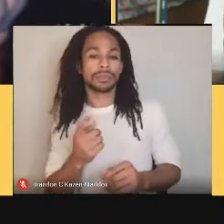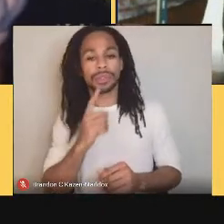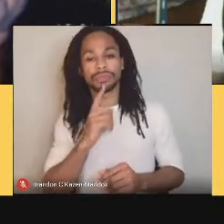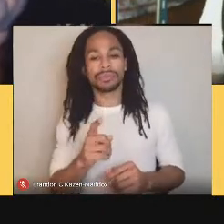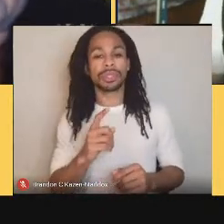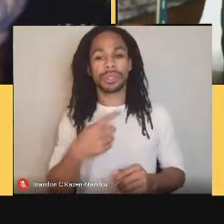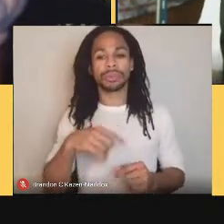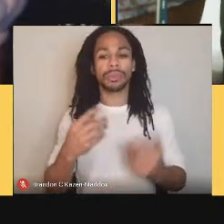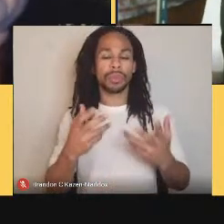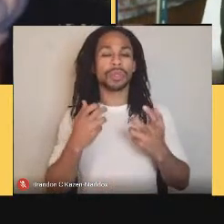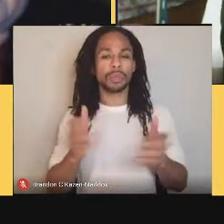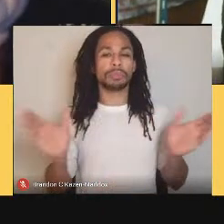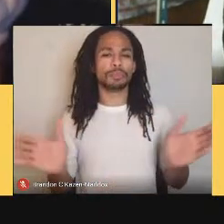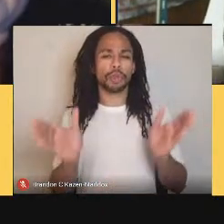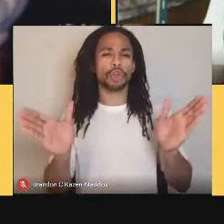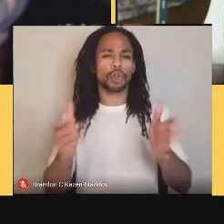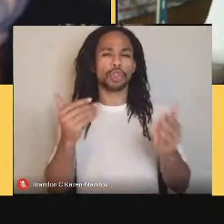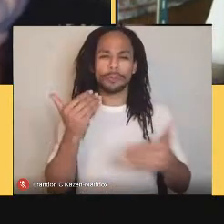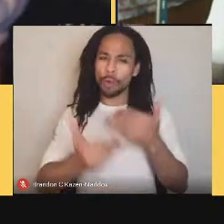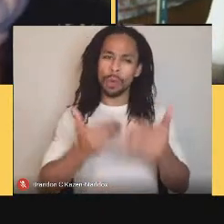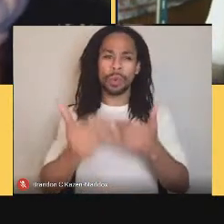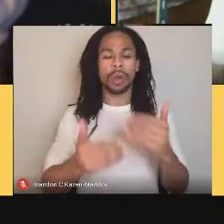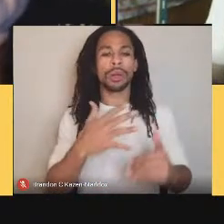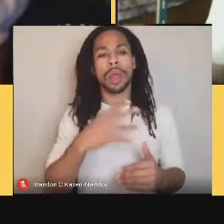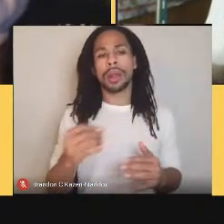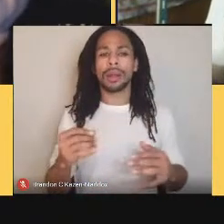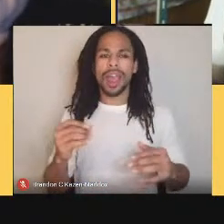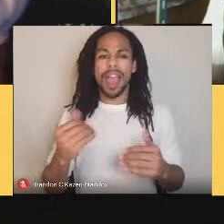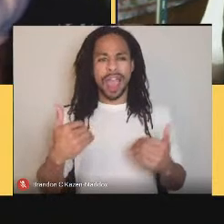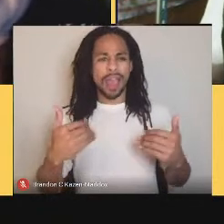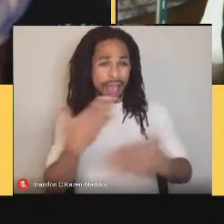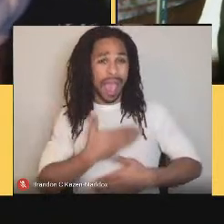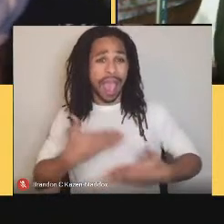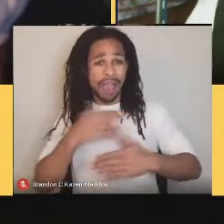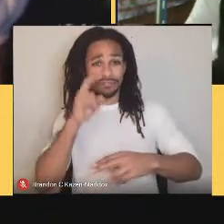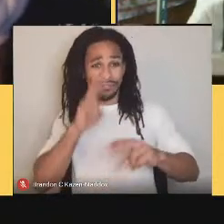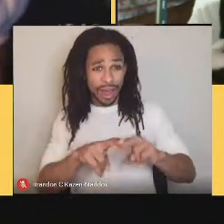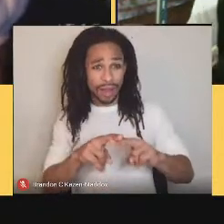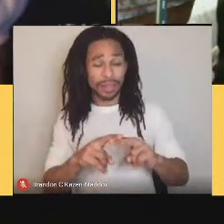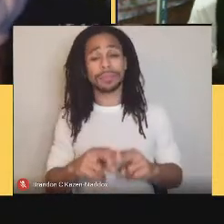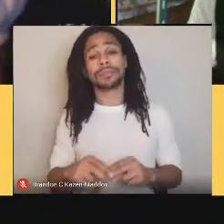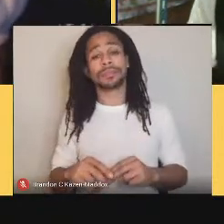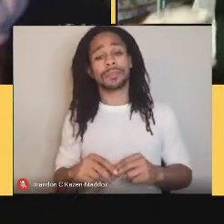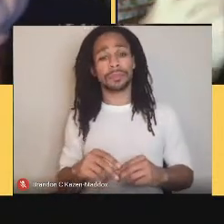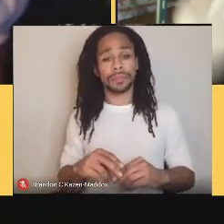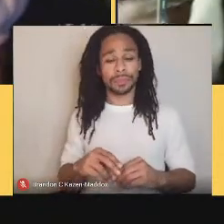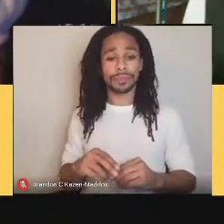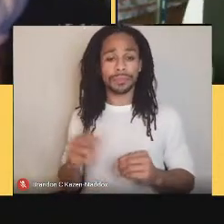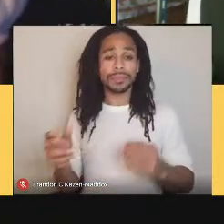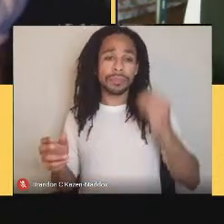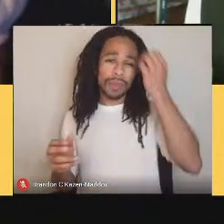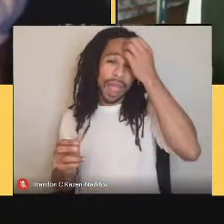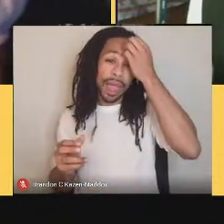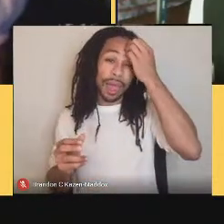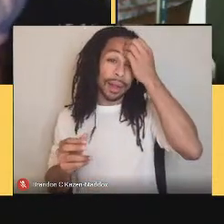push forward and say, you know, let's really have fun with this. So the world is so